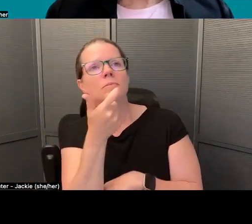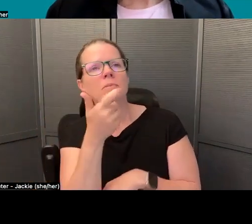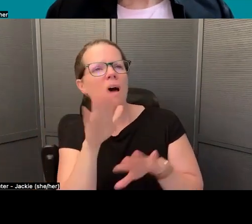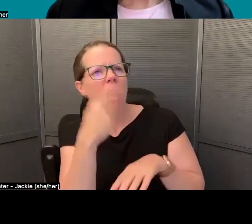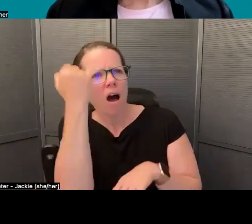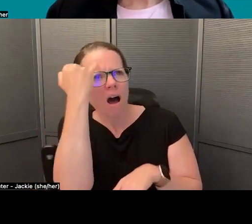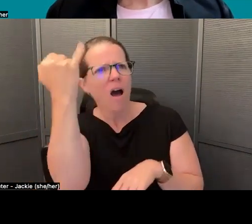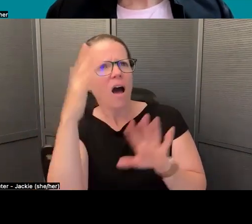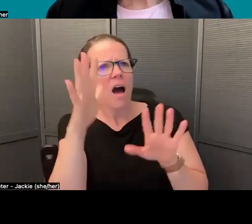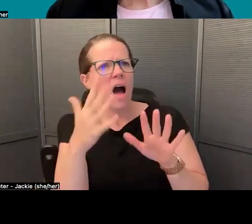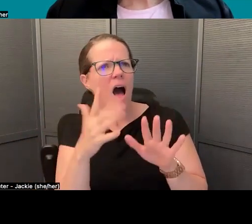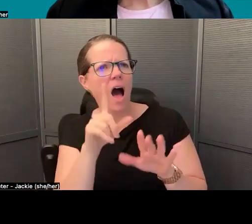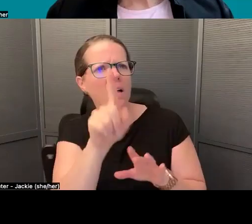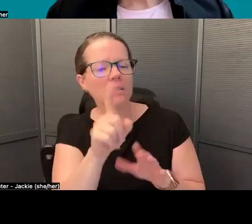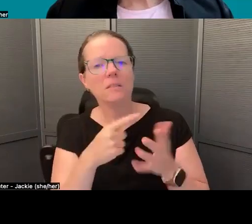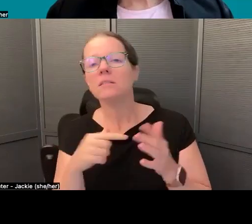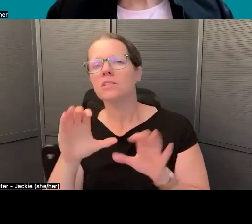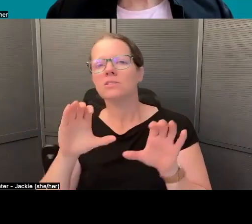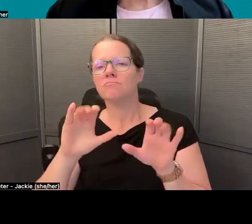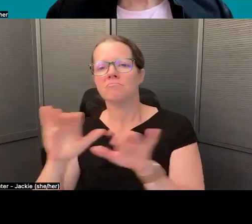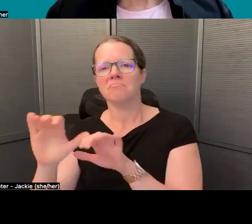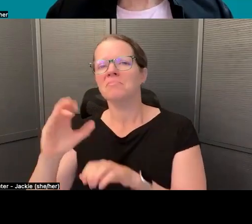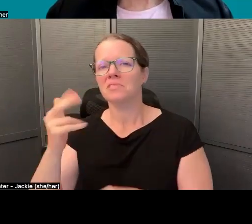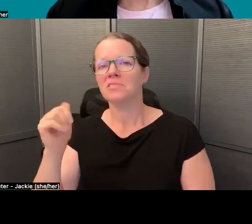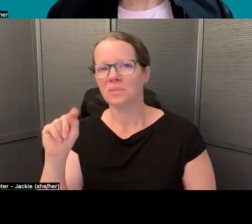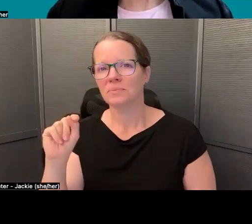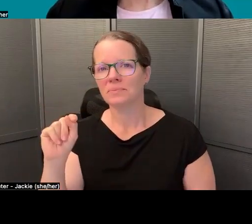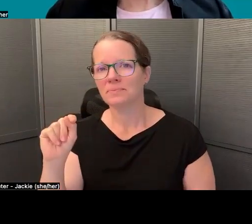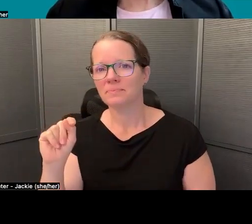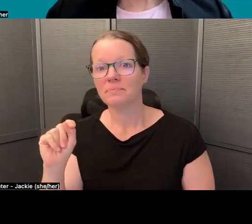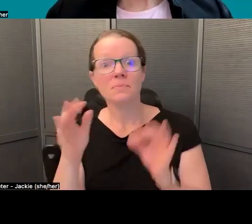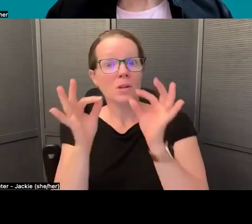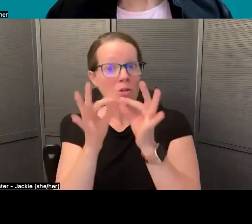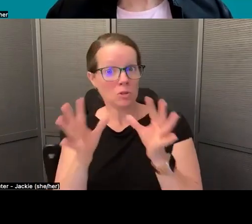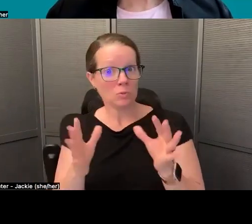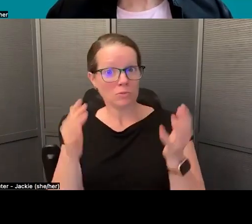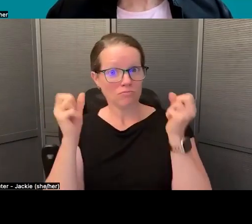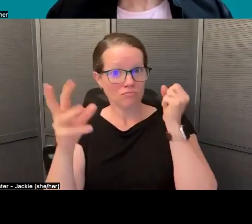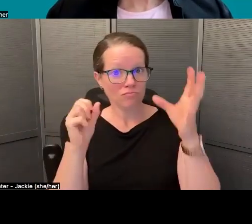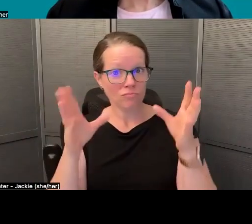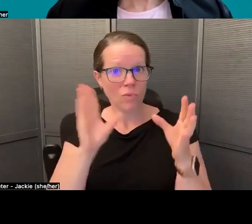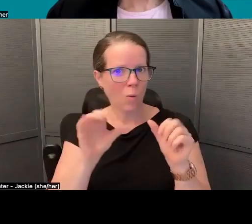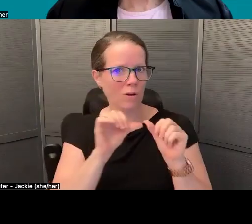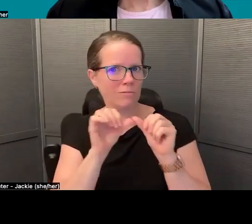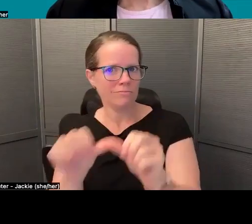ASL interpreters are available and will be automatically spotlighted throughout the conference.